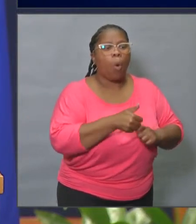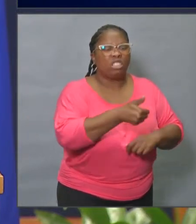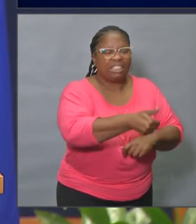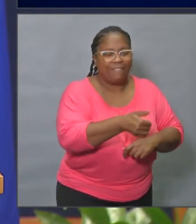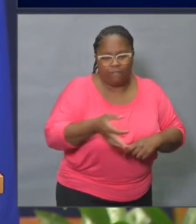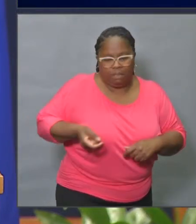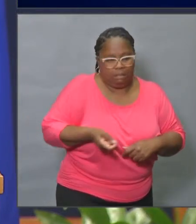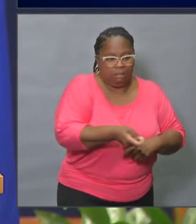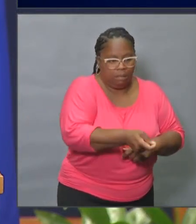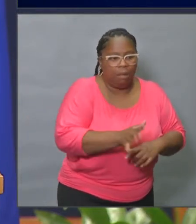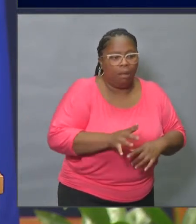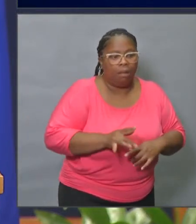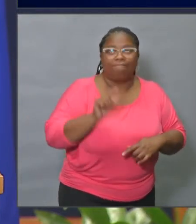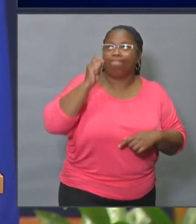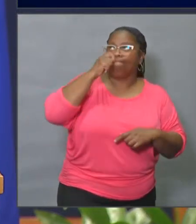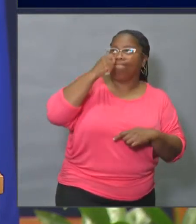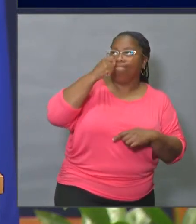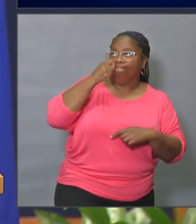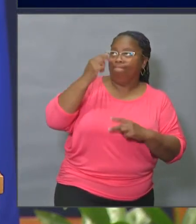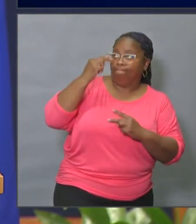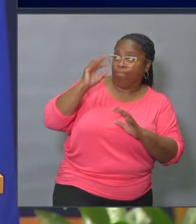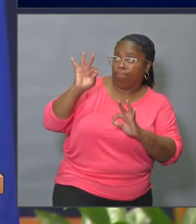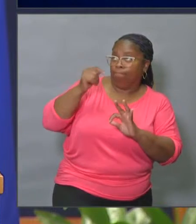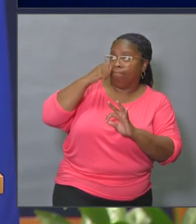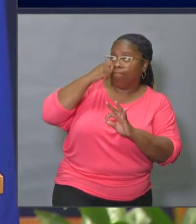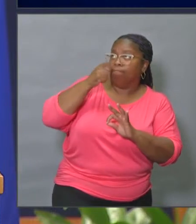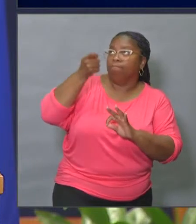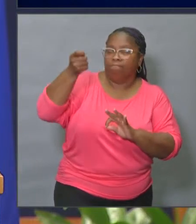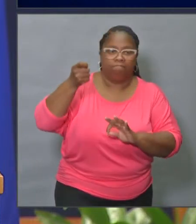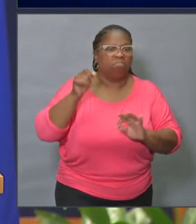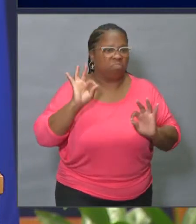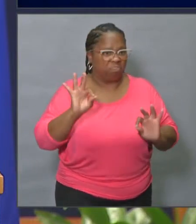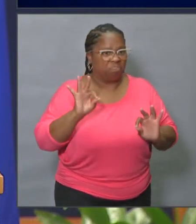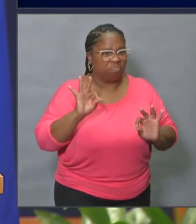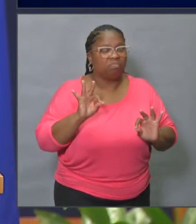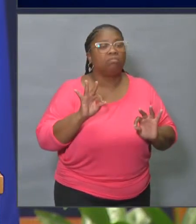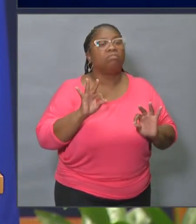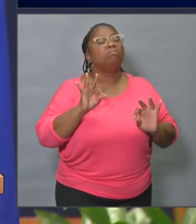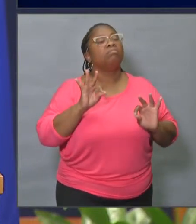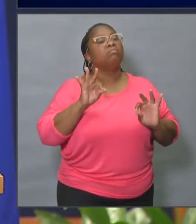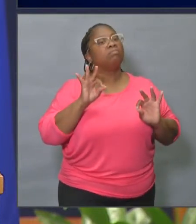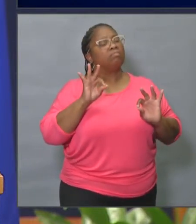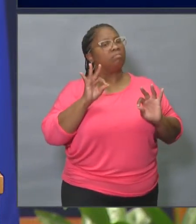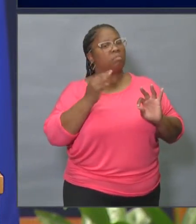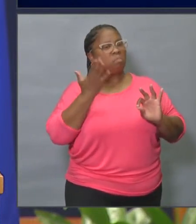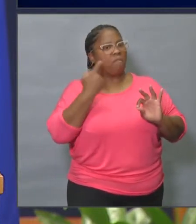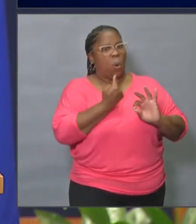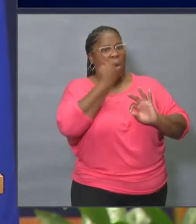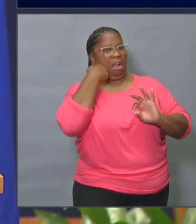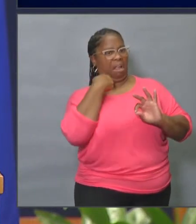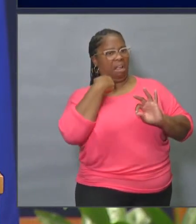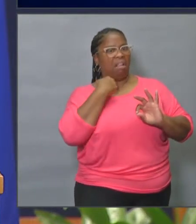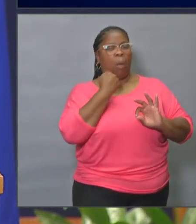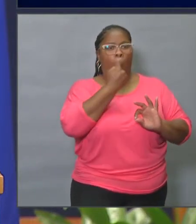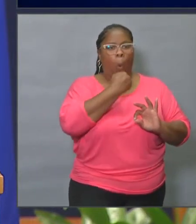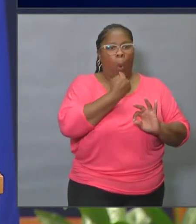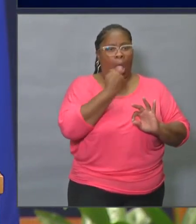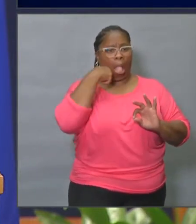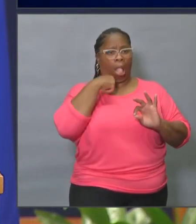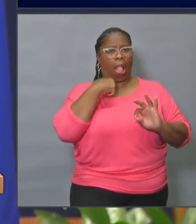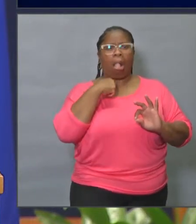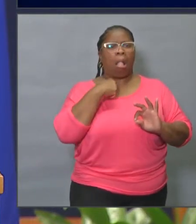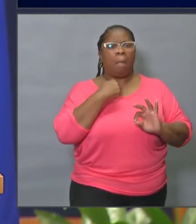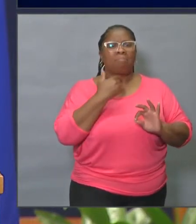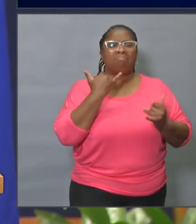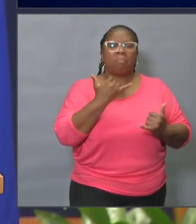was effective, multiple studies, have shown that a switch to the nasal swab is better and leads to a